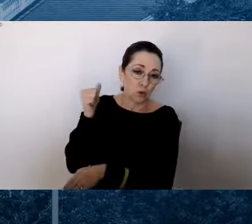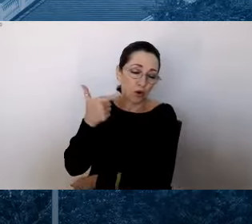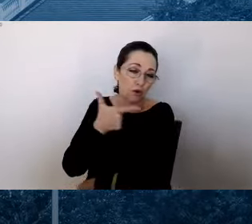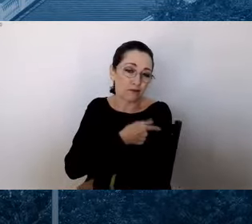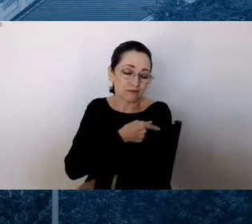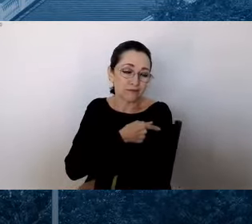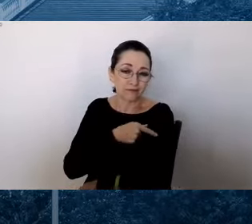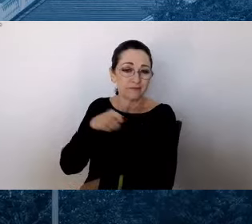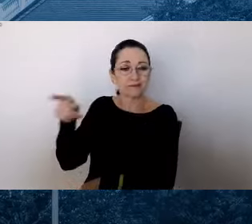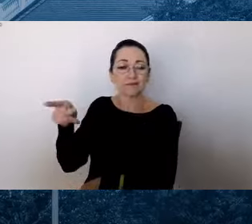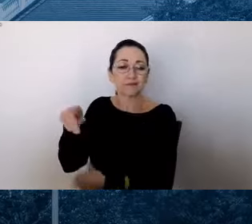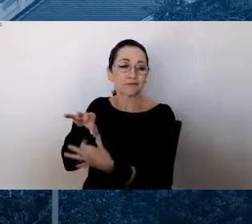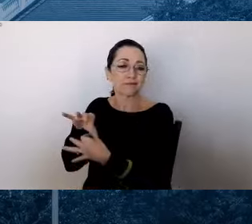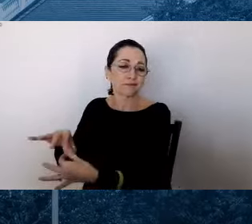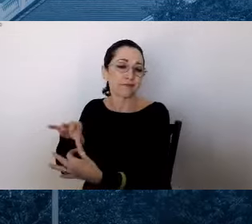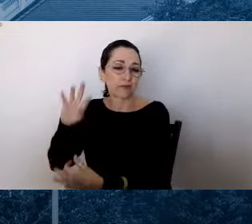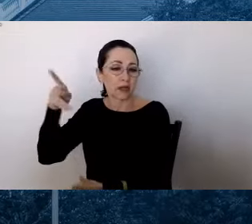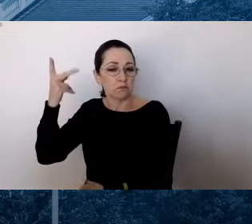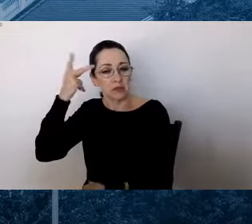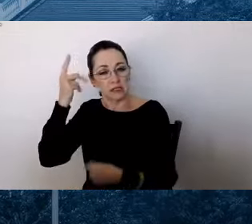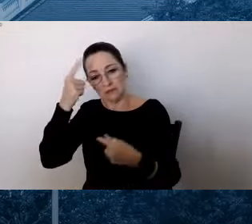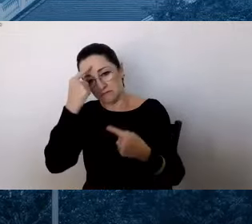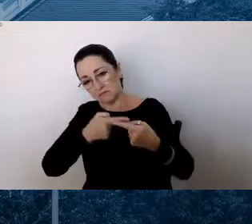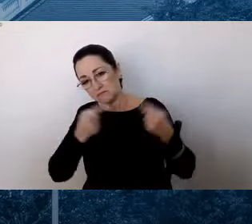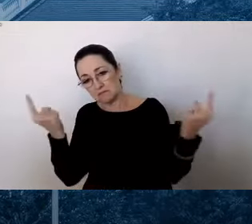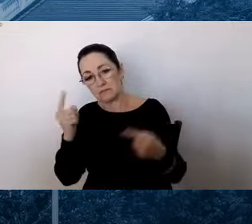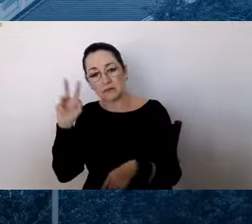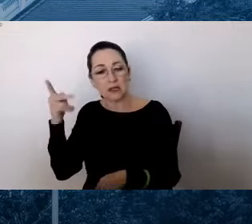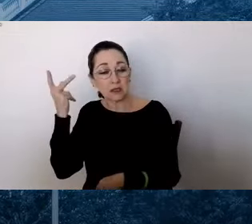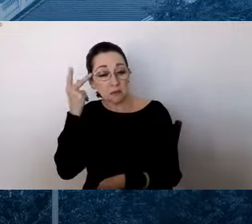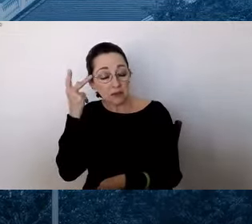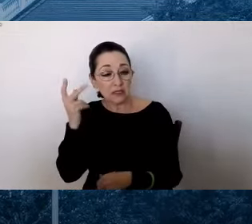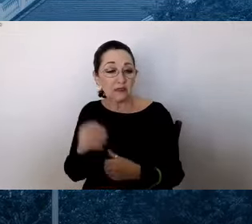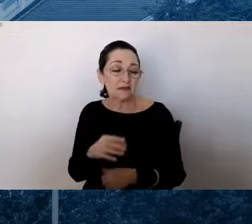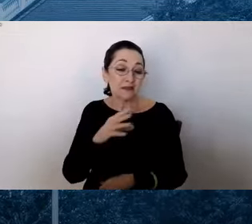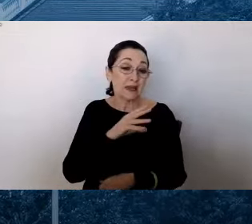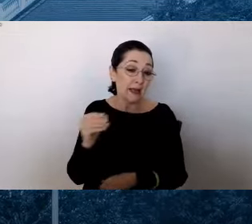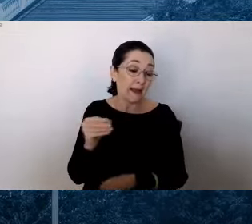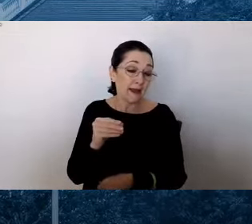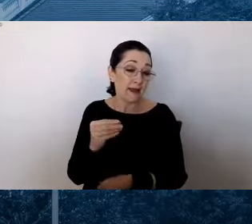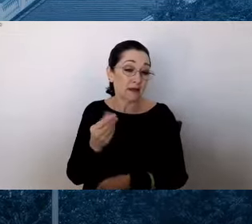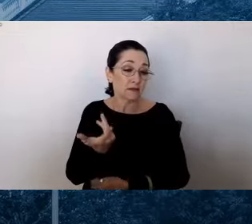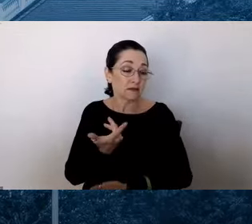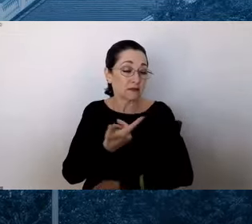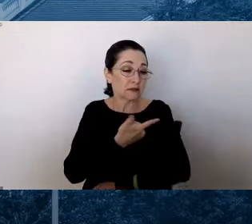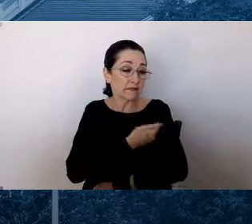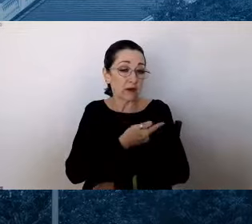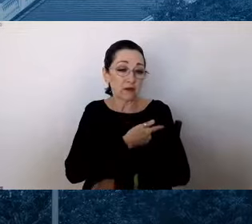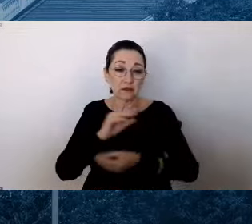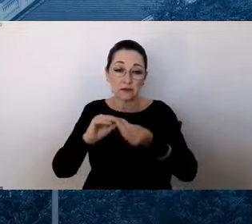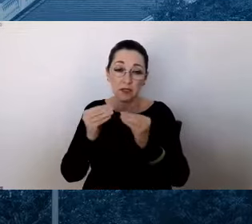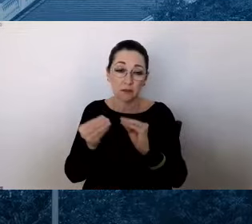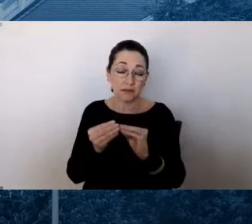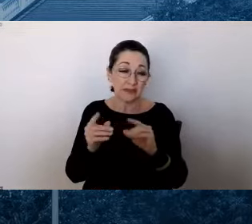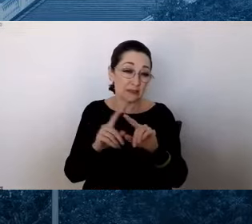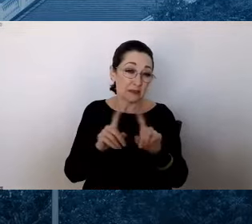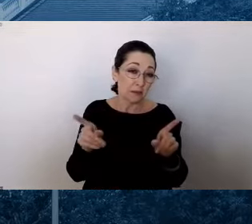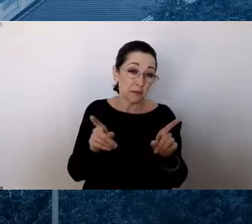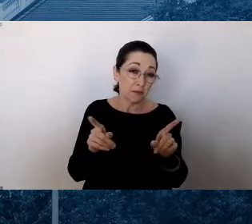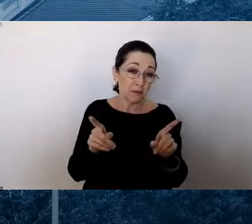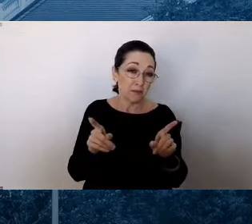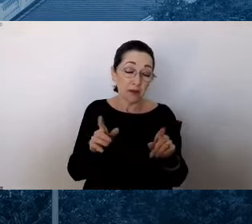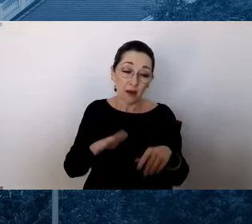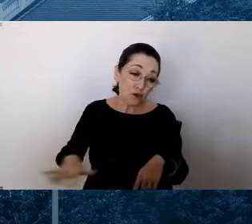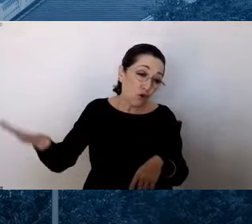political perspective, and vaccination rates. Although the the demographic, both, all over